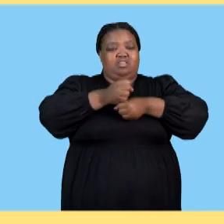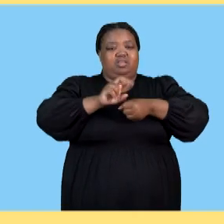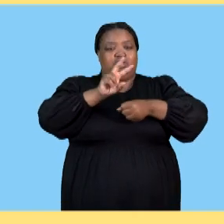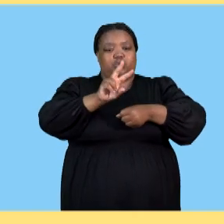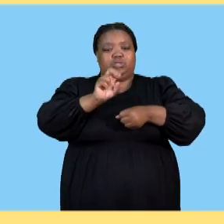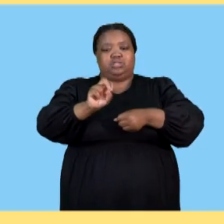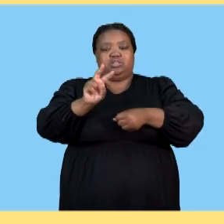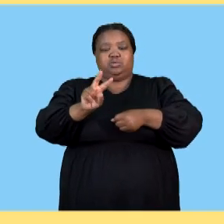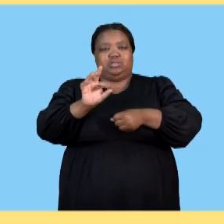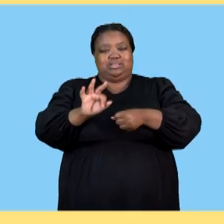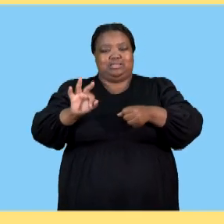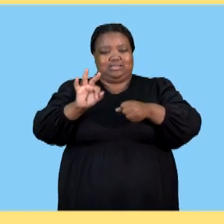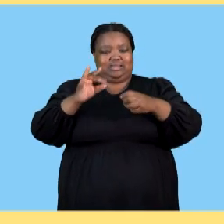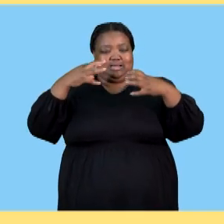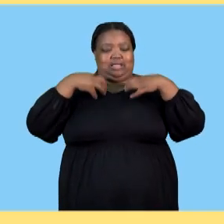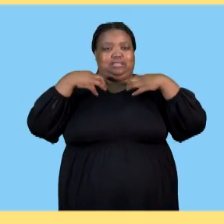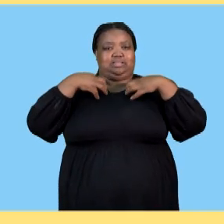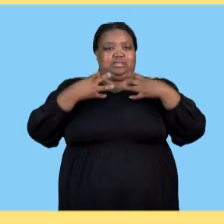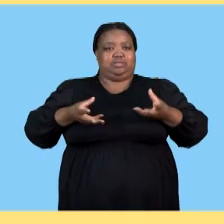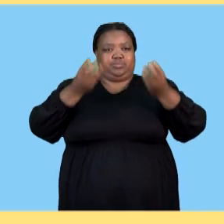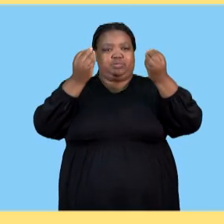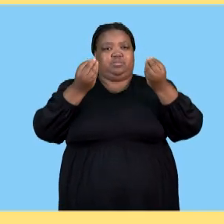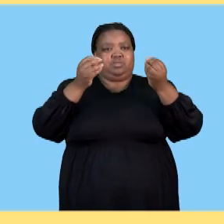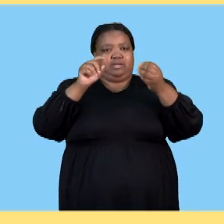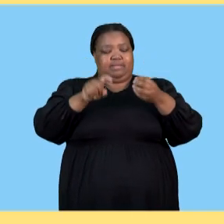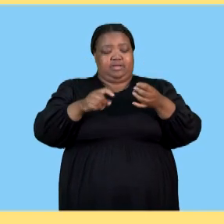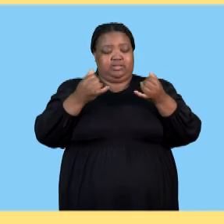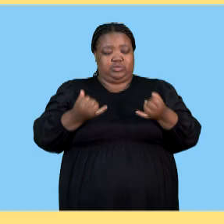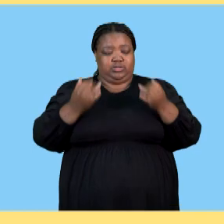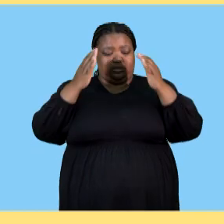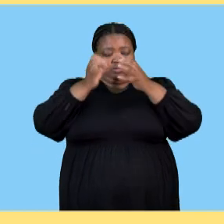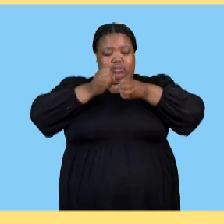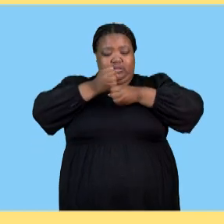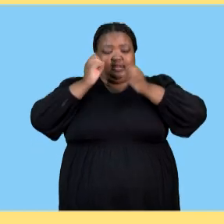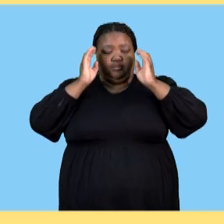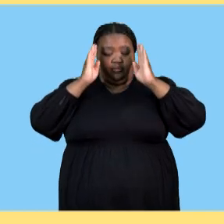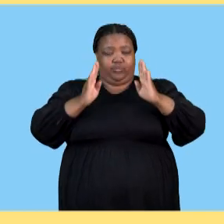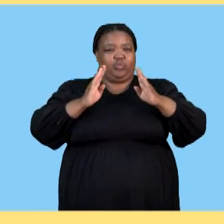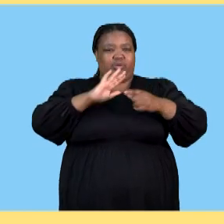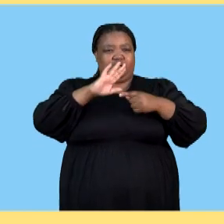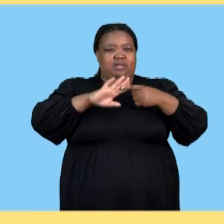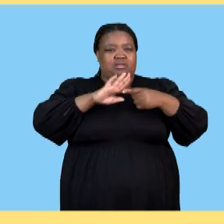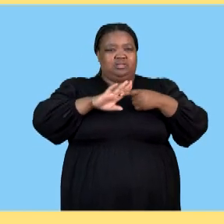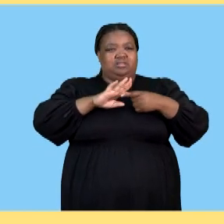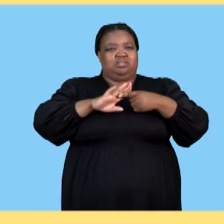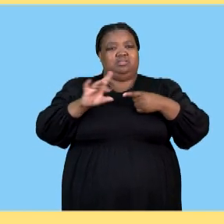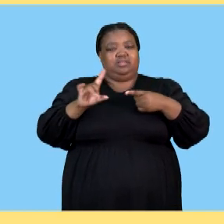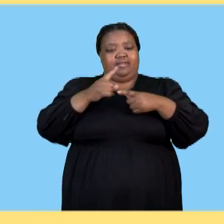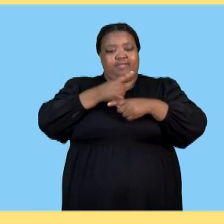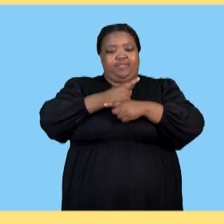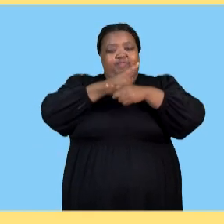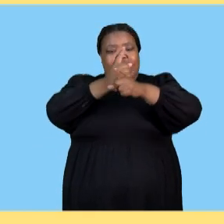year 2023. So we're focusing on this year. All right. So the first one that I'm going to pick is